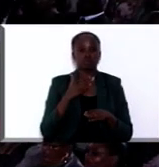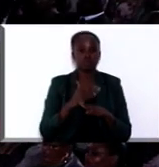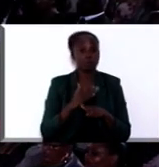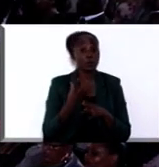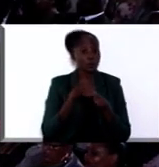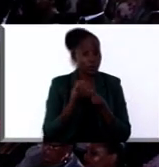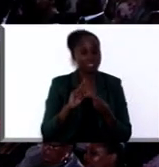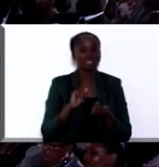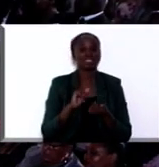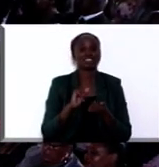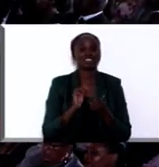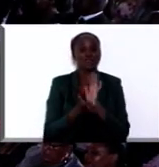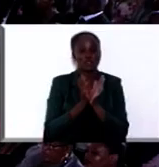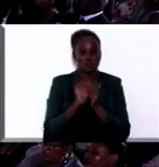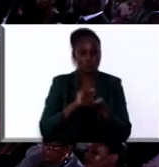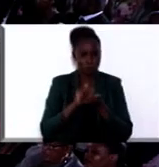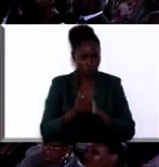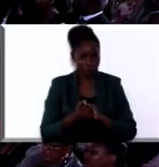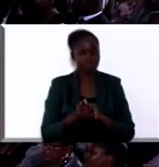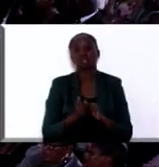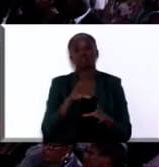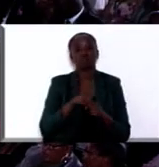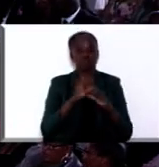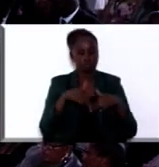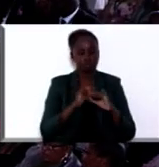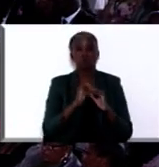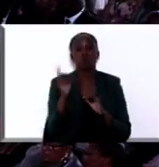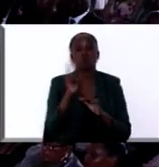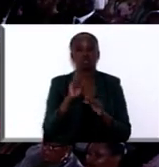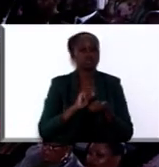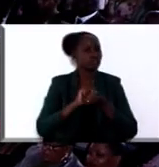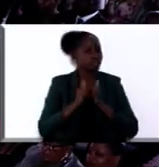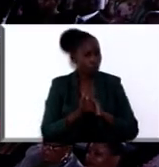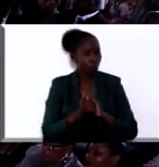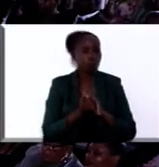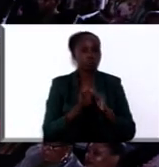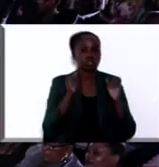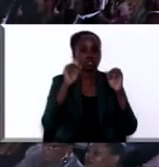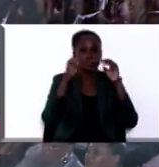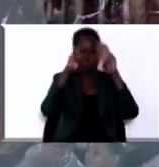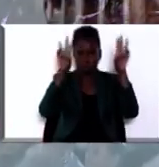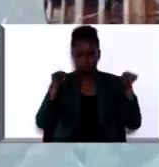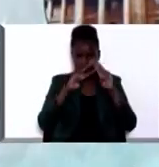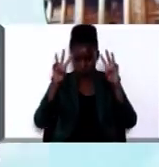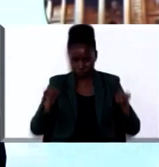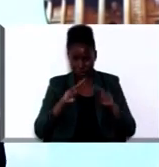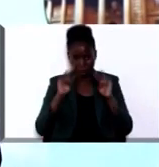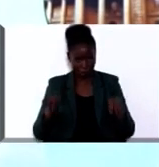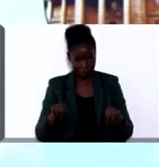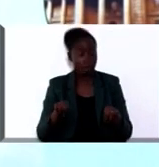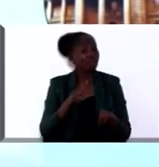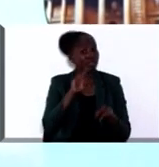football fraternity on the establishment of the sports museum in South Africa, especially